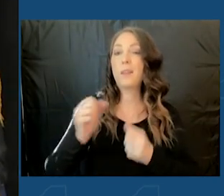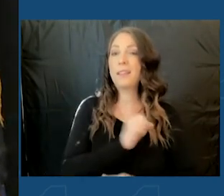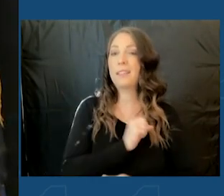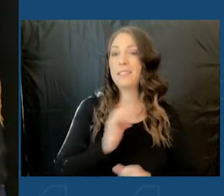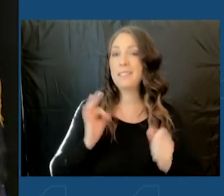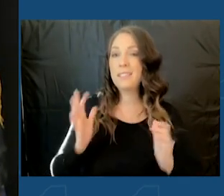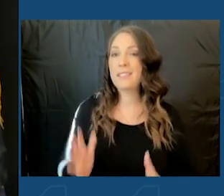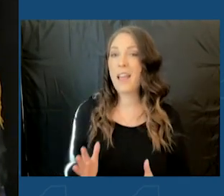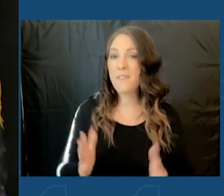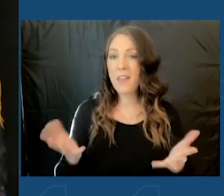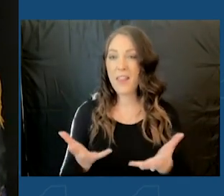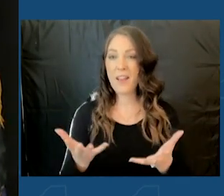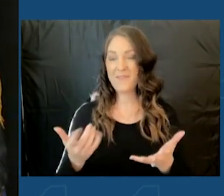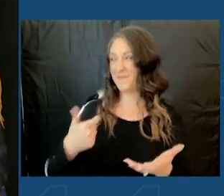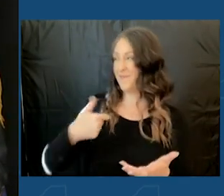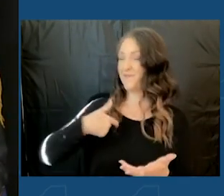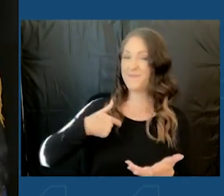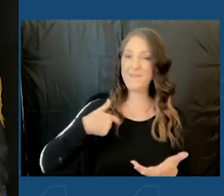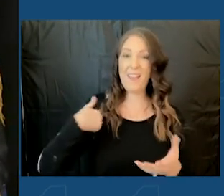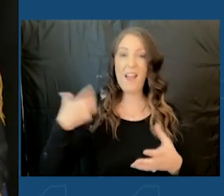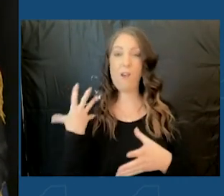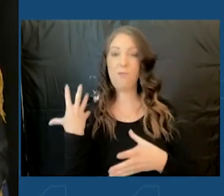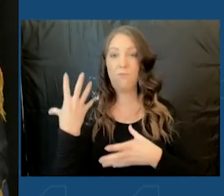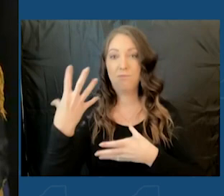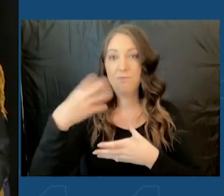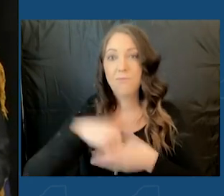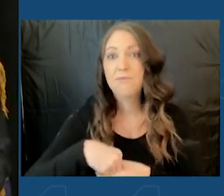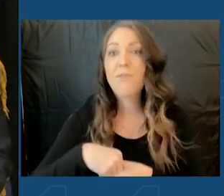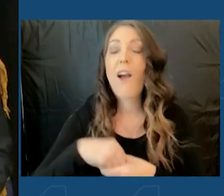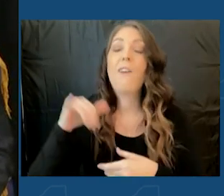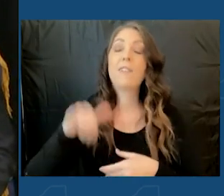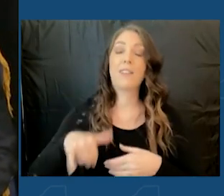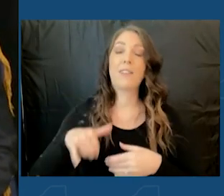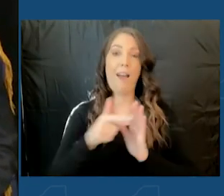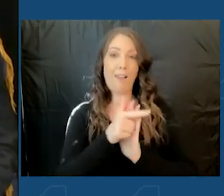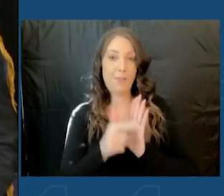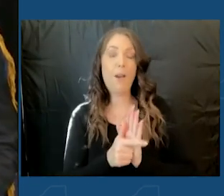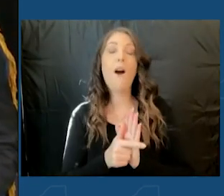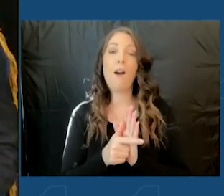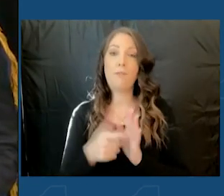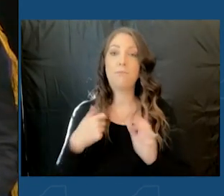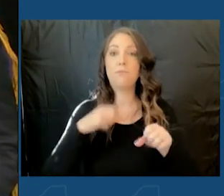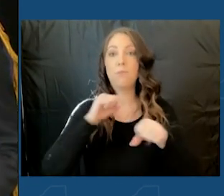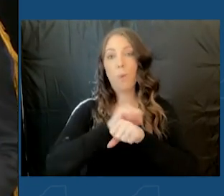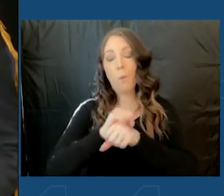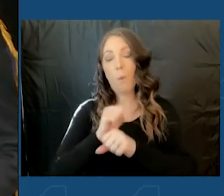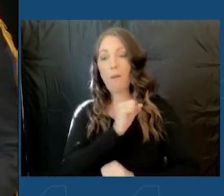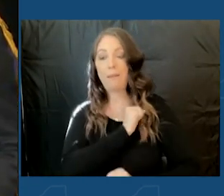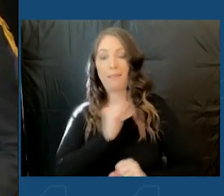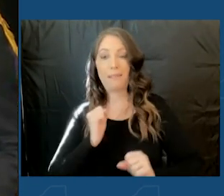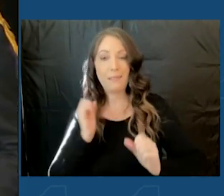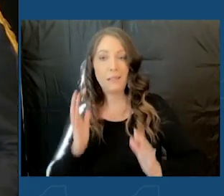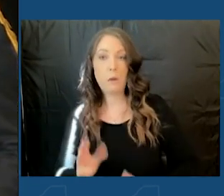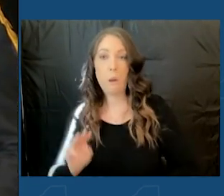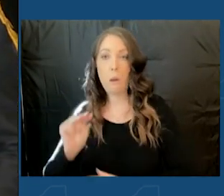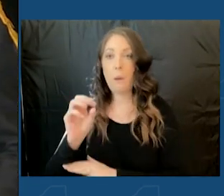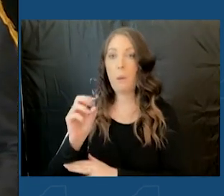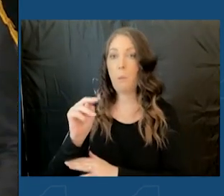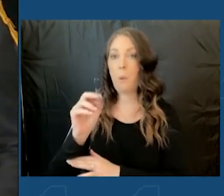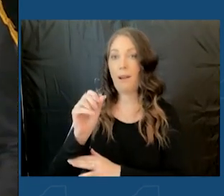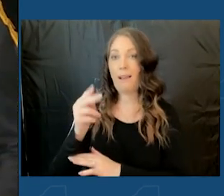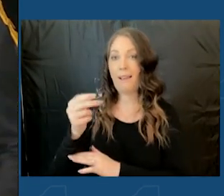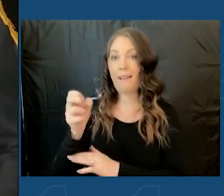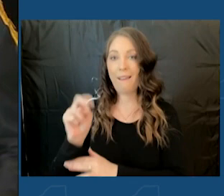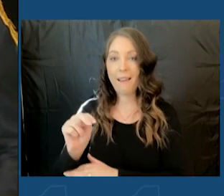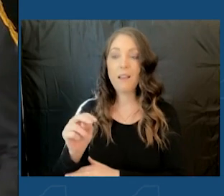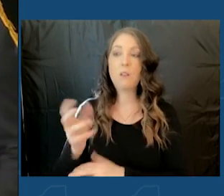full circle for me. I was very involved in the anti-drug legislation and worked with Senator Moynihan and made sure a large part of the funding came to our